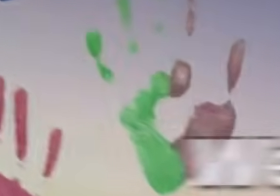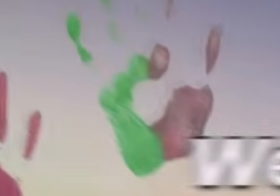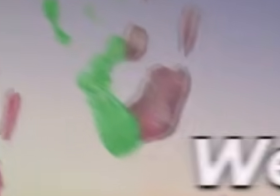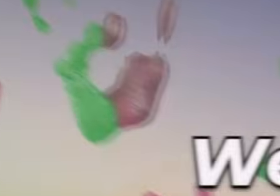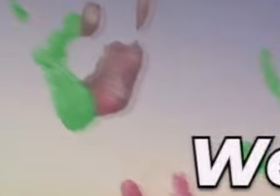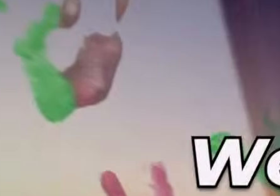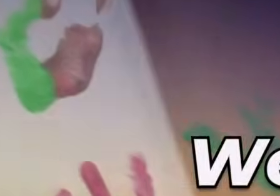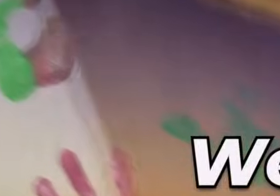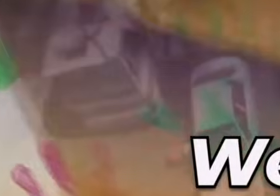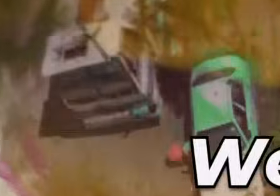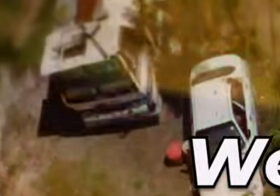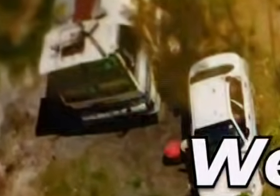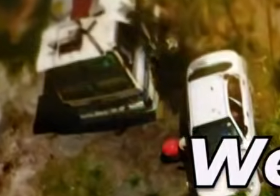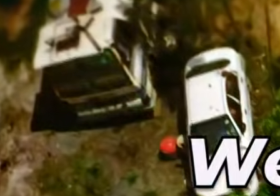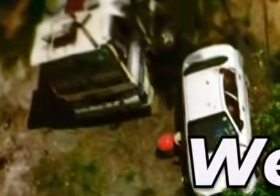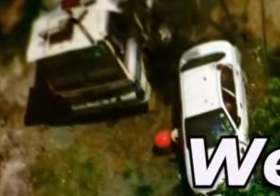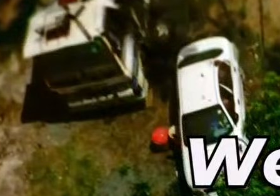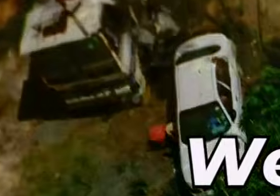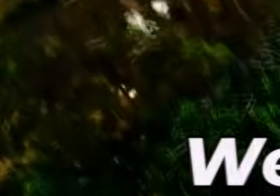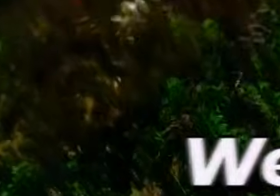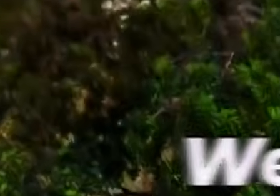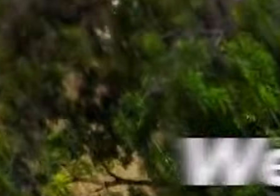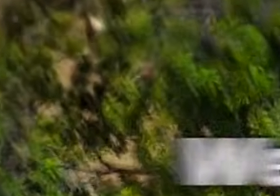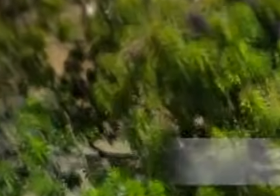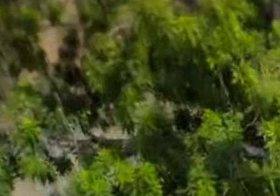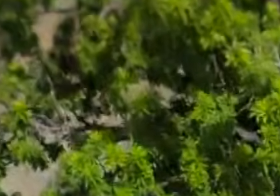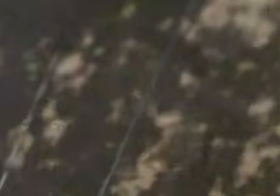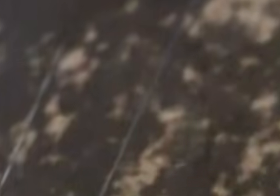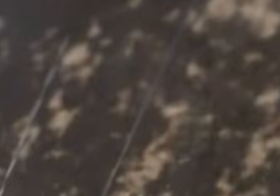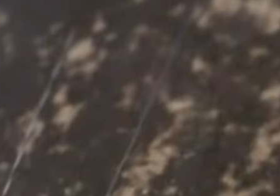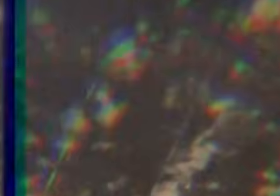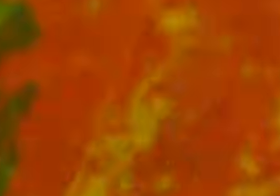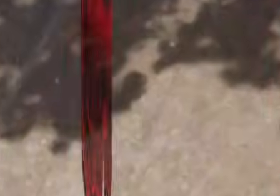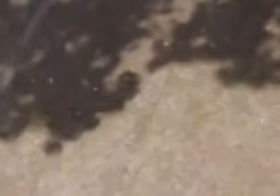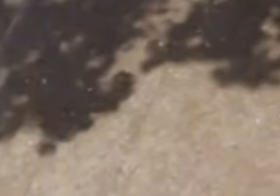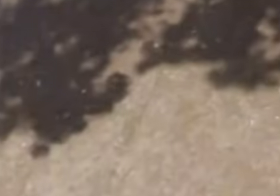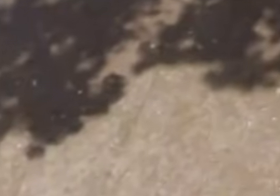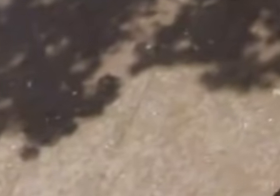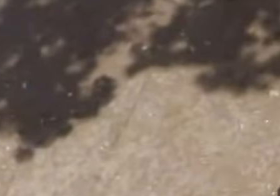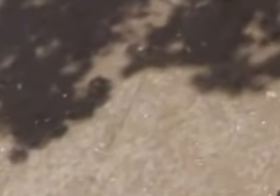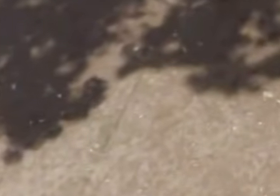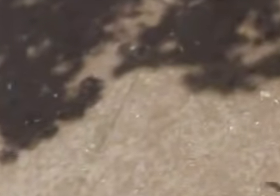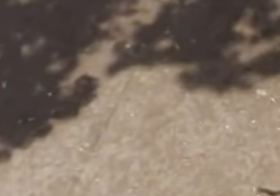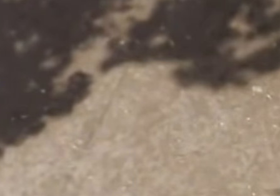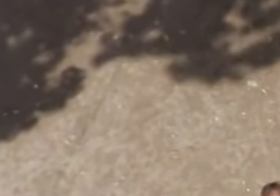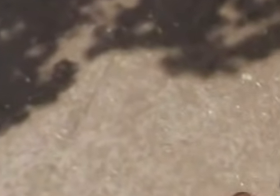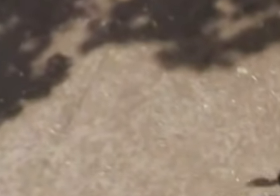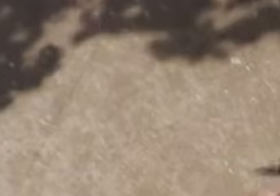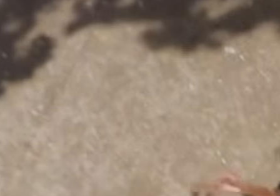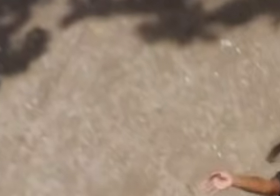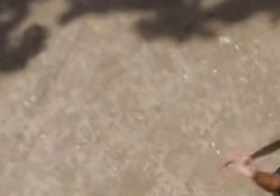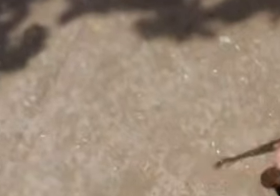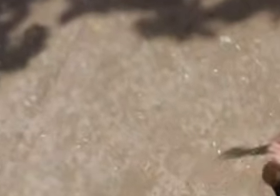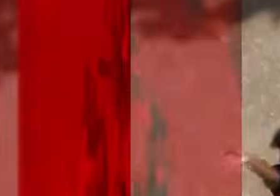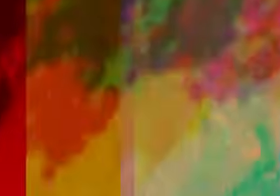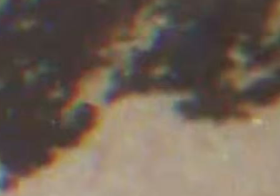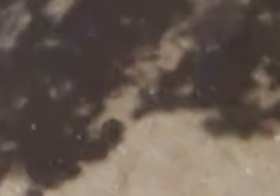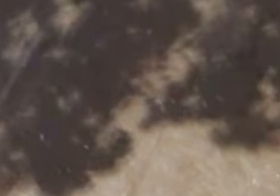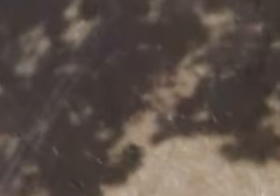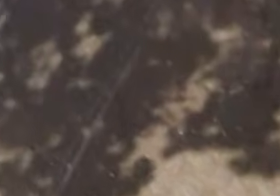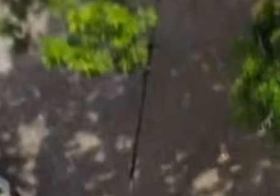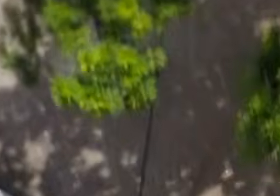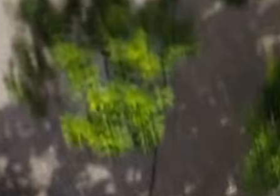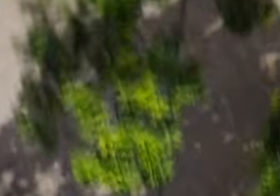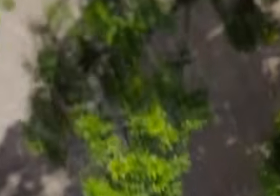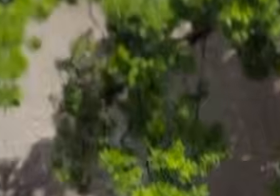We want a peace for Jamaica. Yeah, yeah. We have to be our brother's keeper.